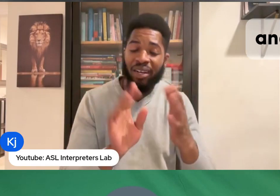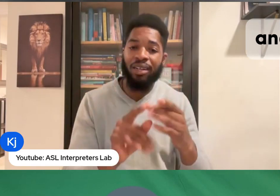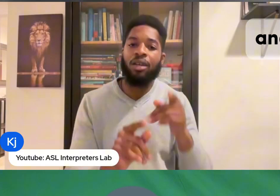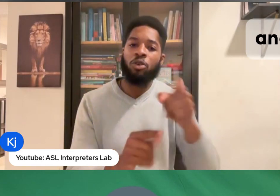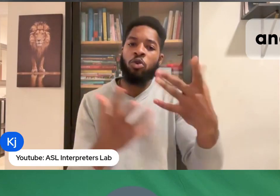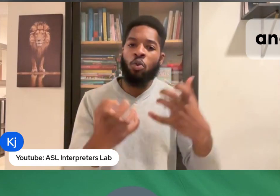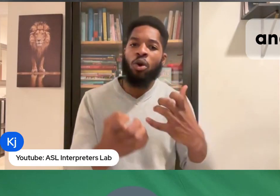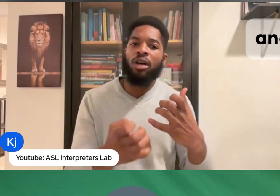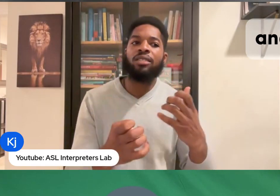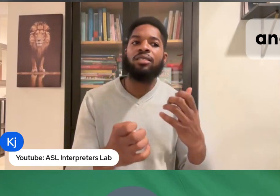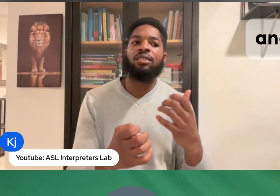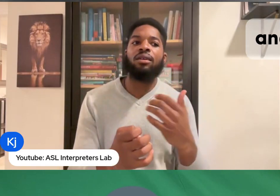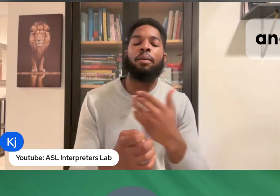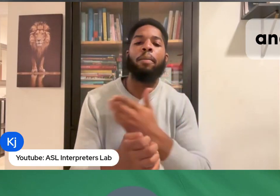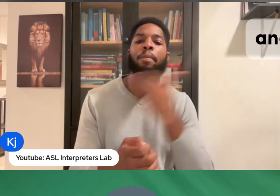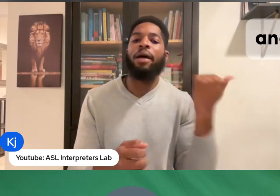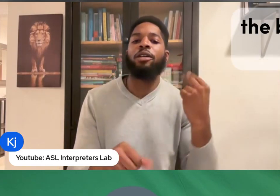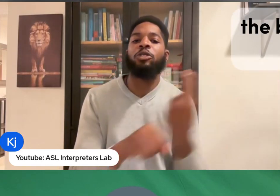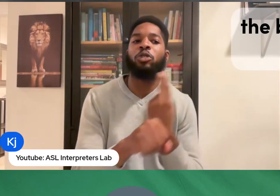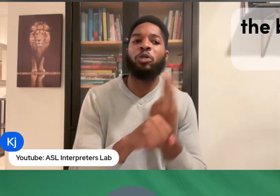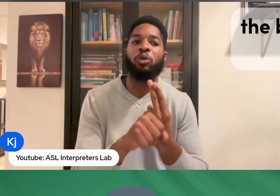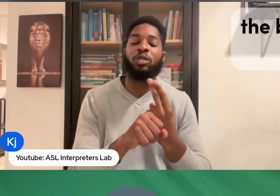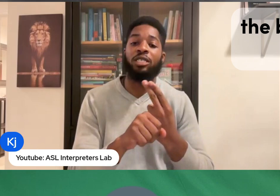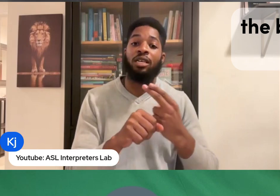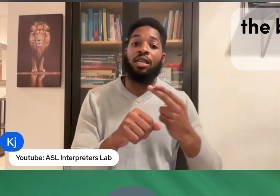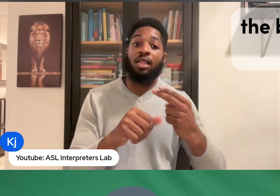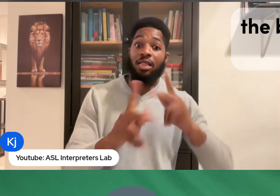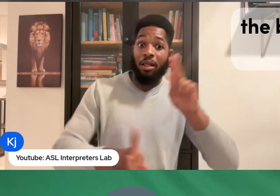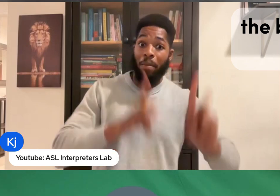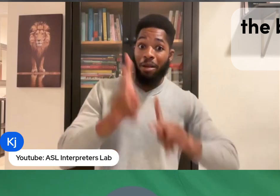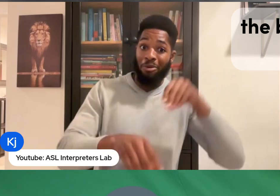you want to maximize the brain power